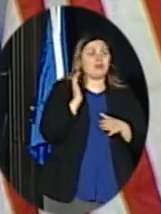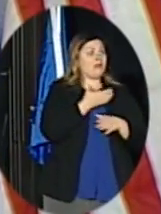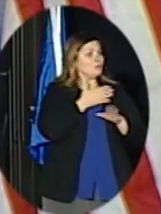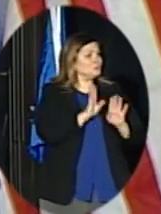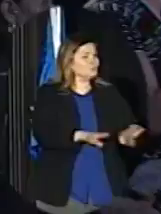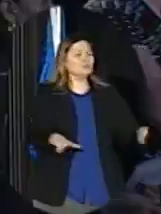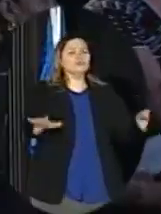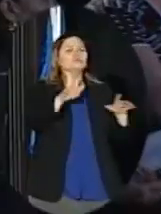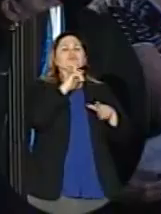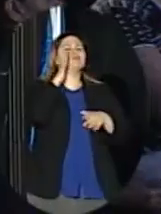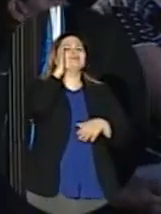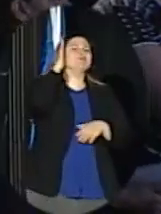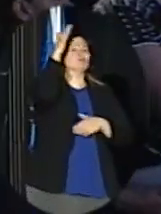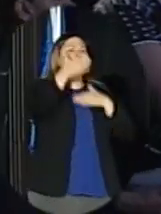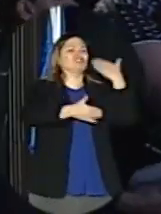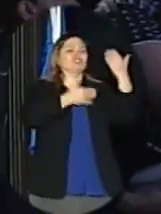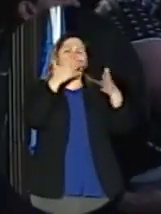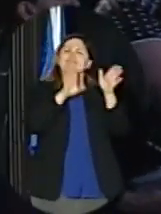about.